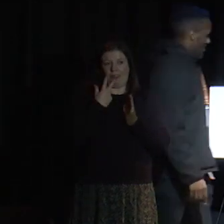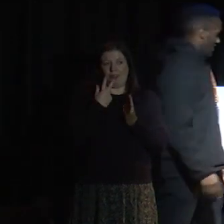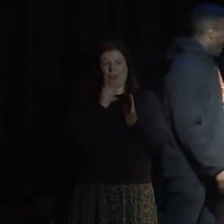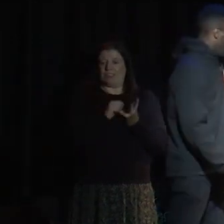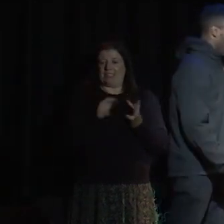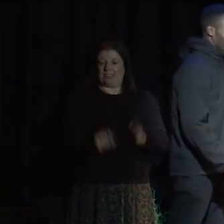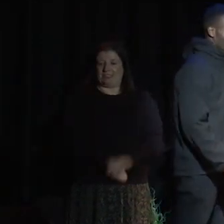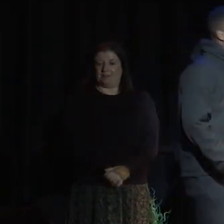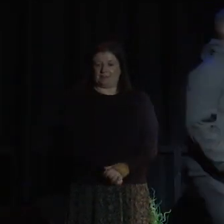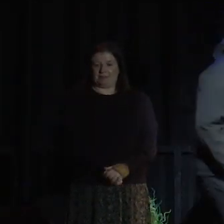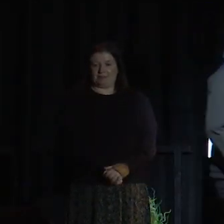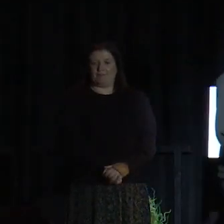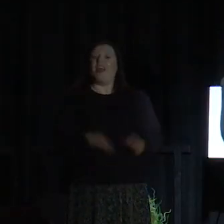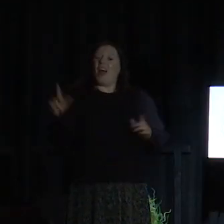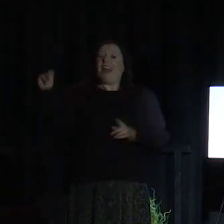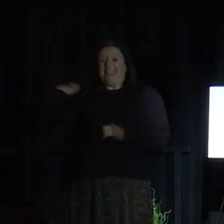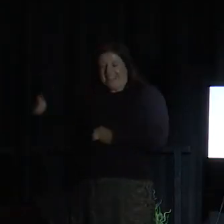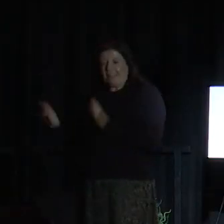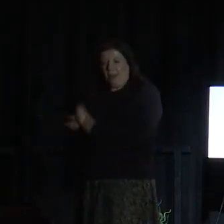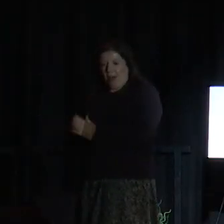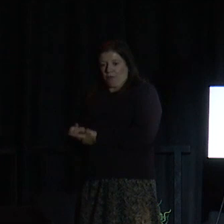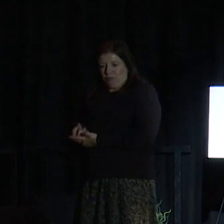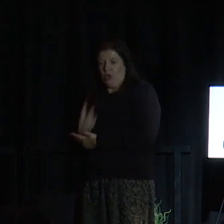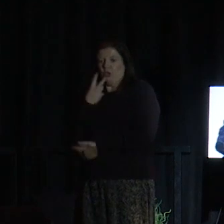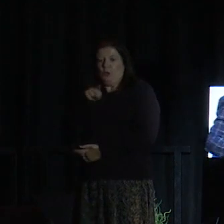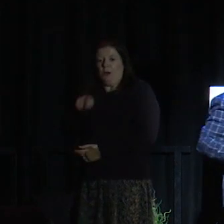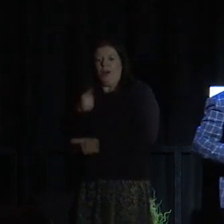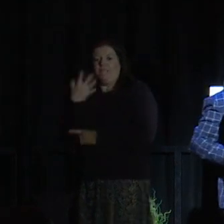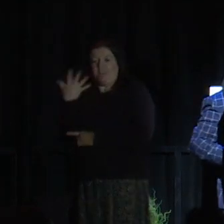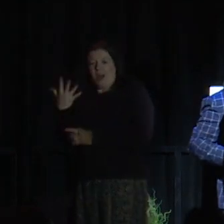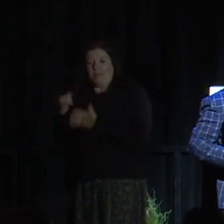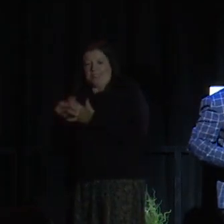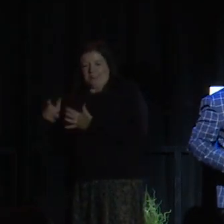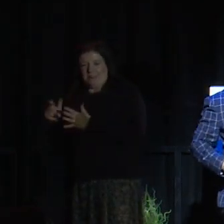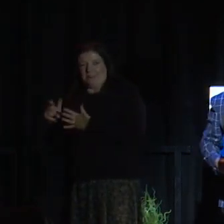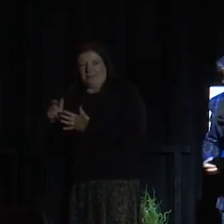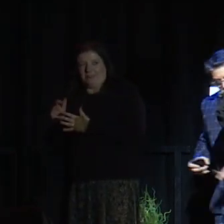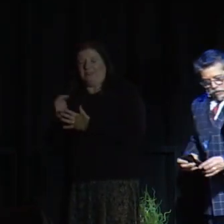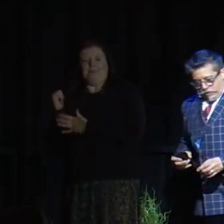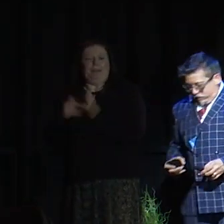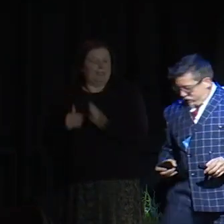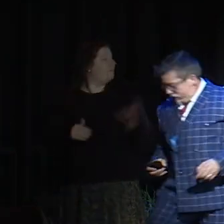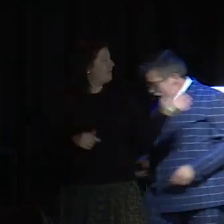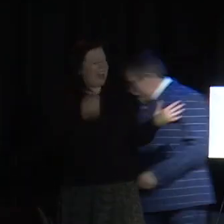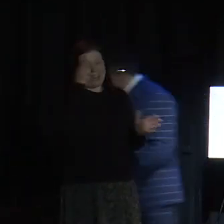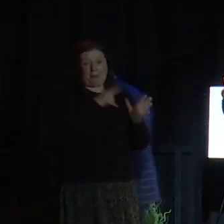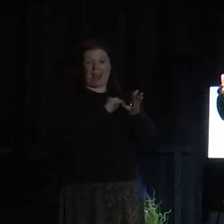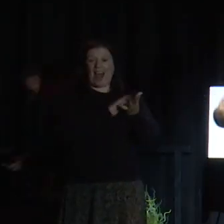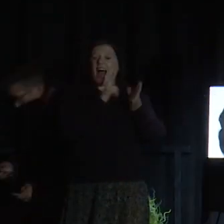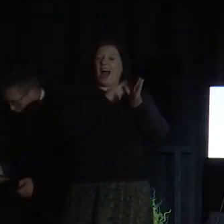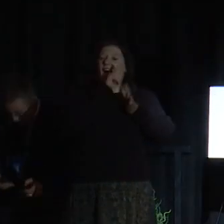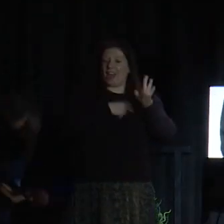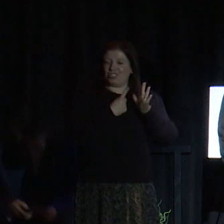There we go. Go ahead. Let's go on. There you are. That's thank you. Thank you so much. Thank you for everyone for having us. So my name's Ashley Jordan, known as